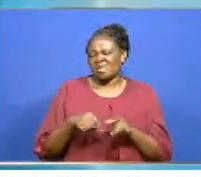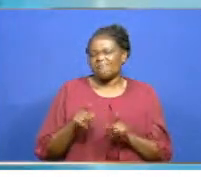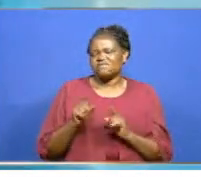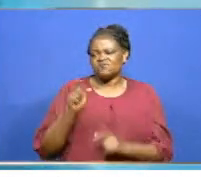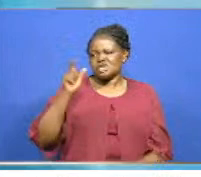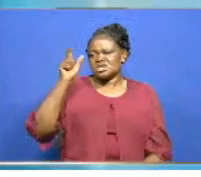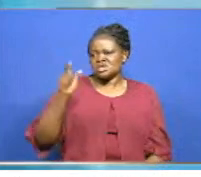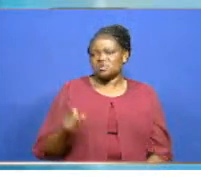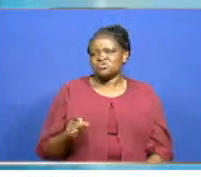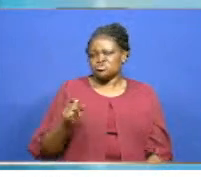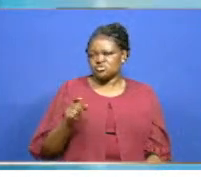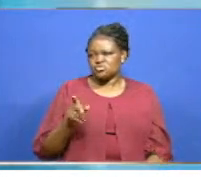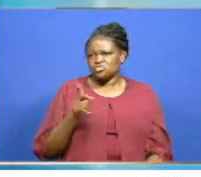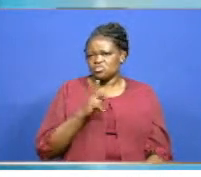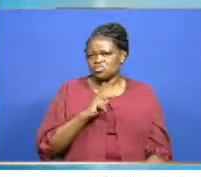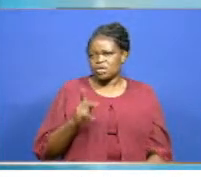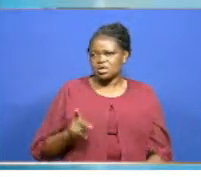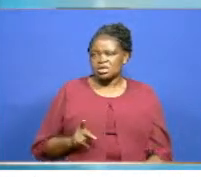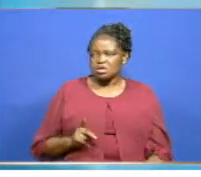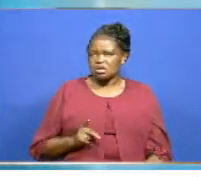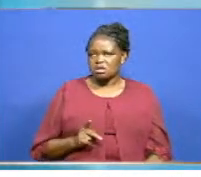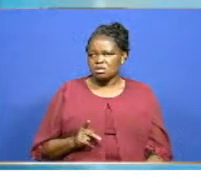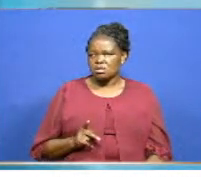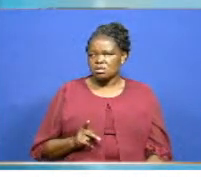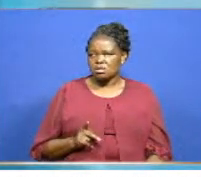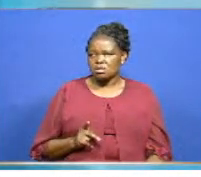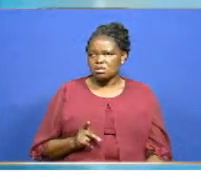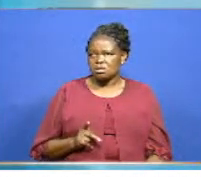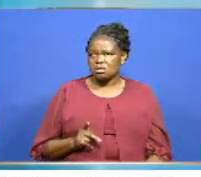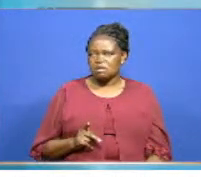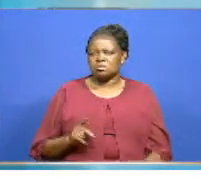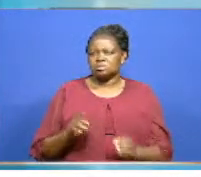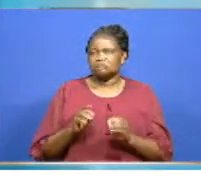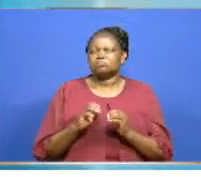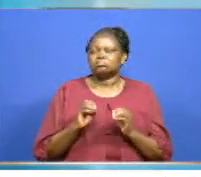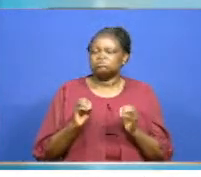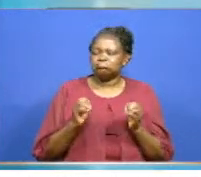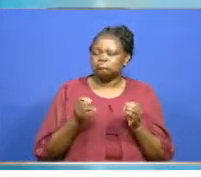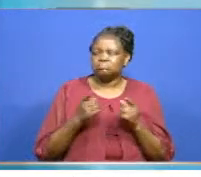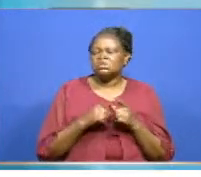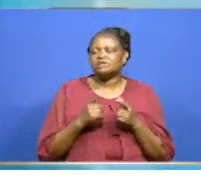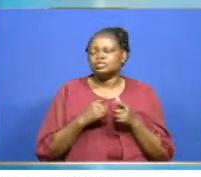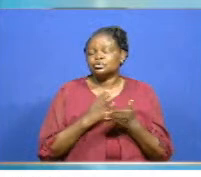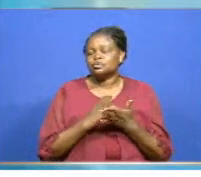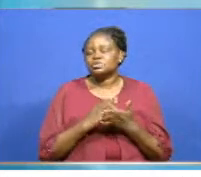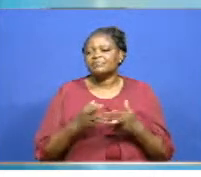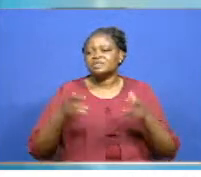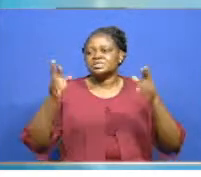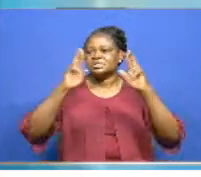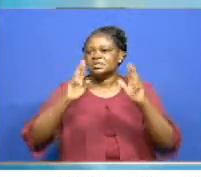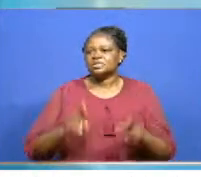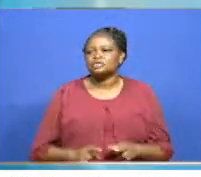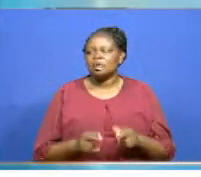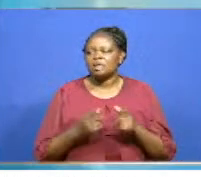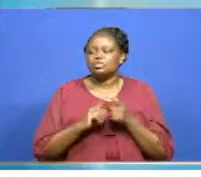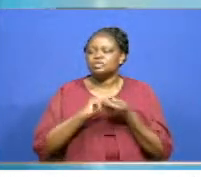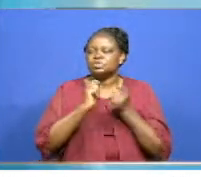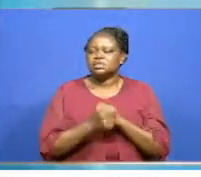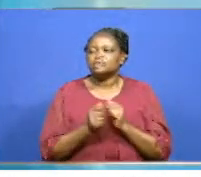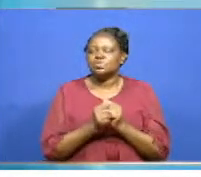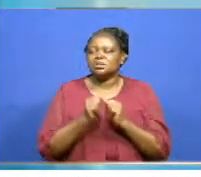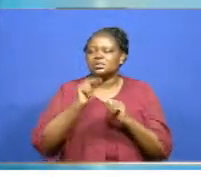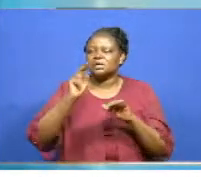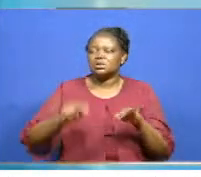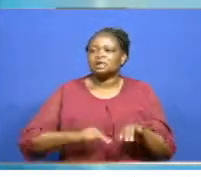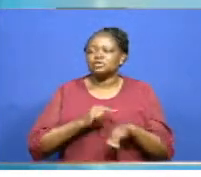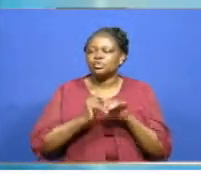with a very good, you're right, that as you said, he's international, but he wants to be now very national, with international touch. So